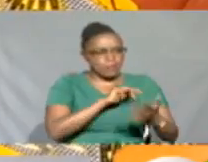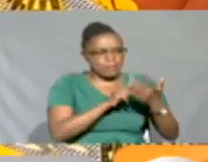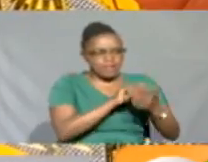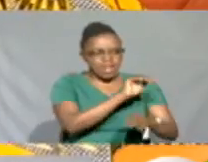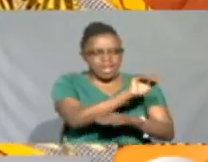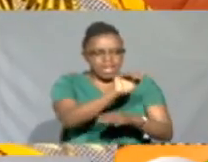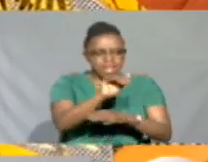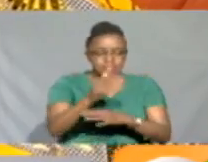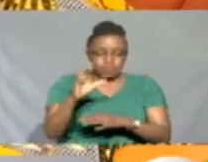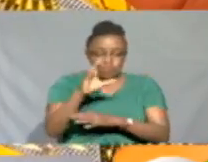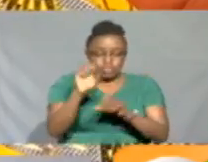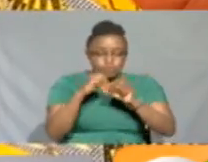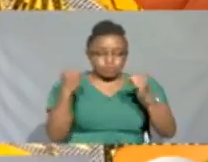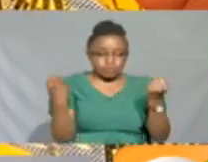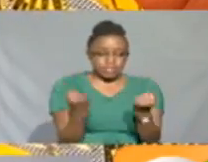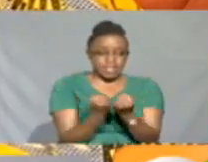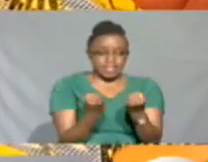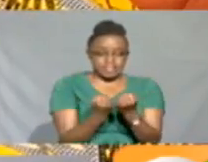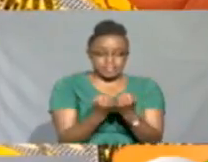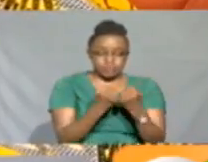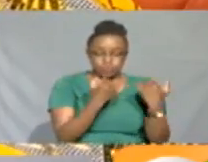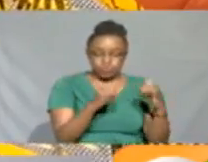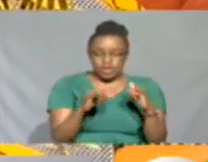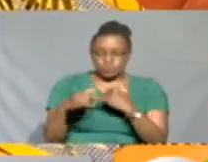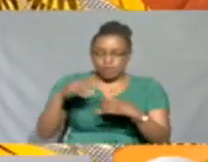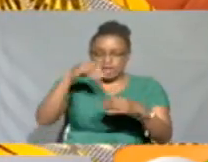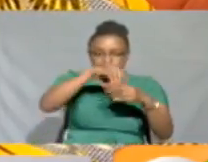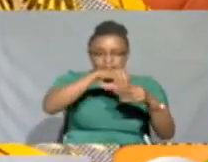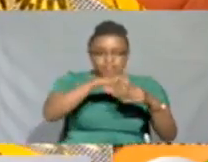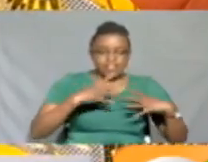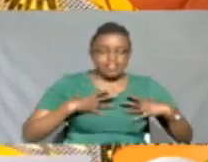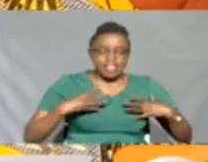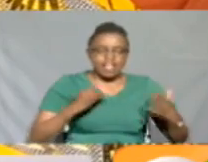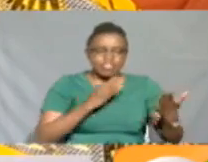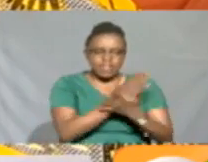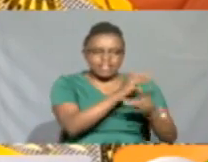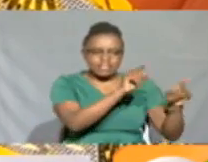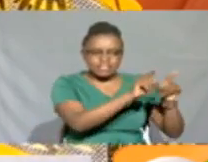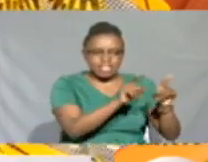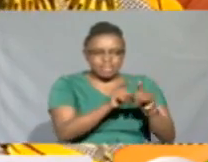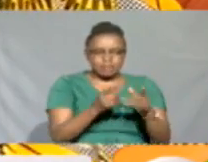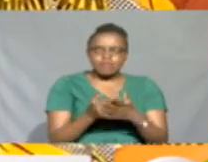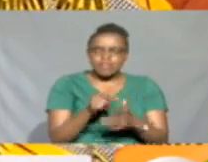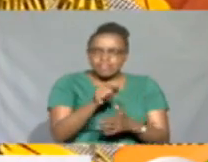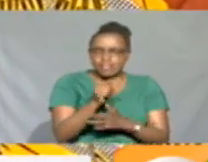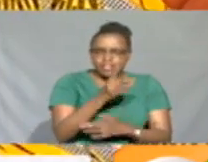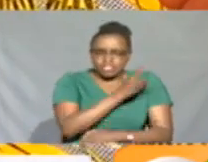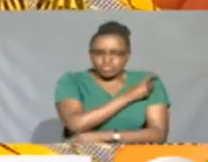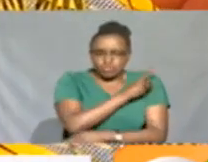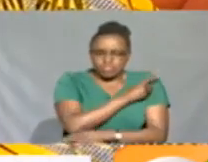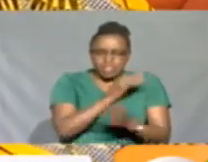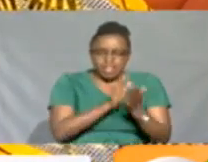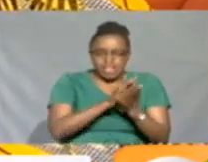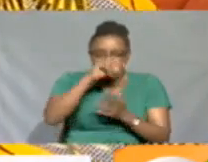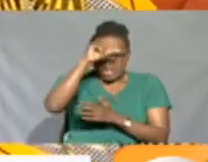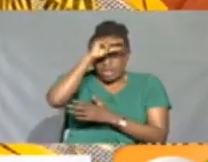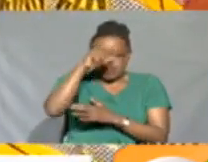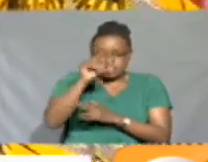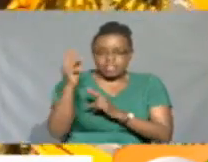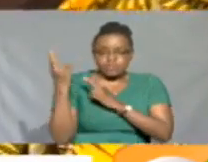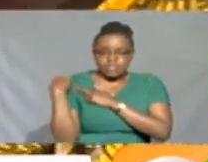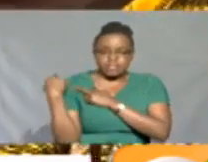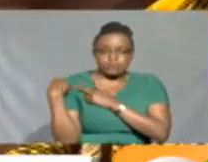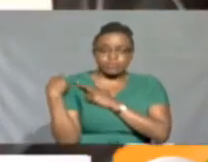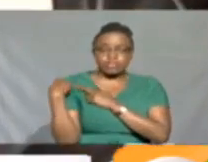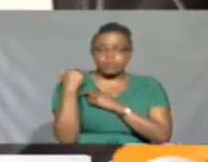also for civil society to invest in health rights and to hold the doctors and the government